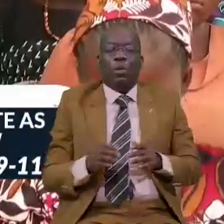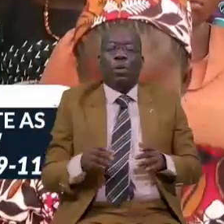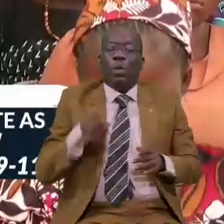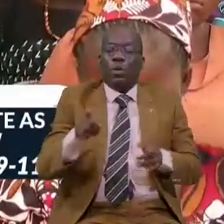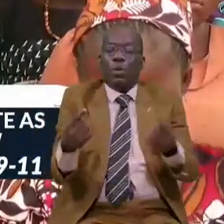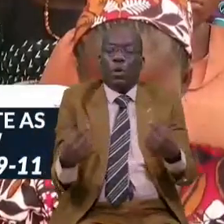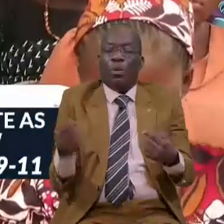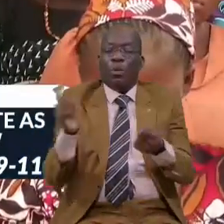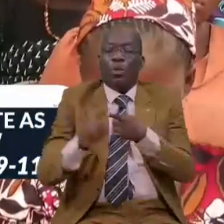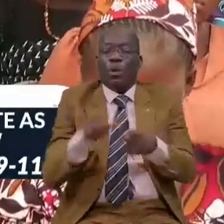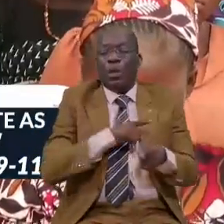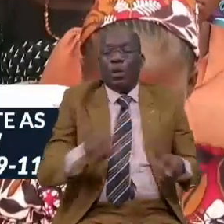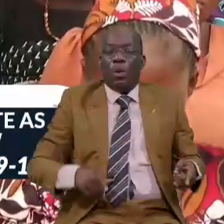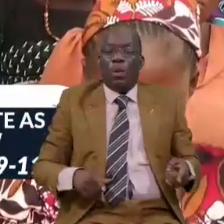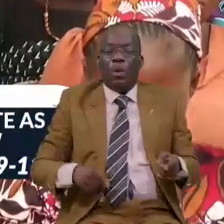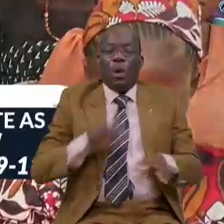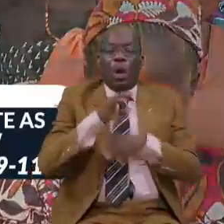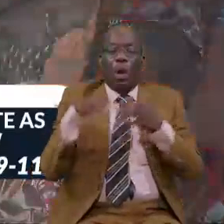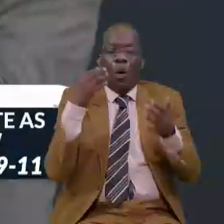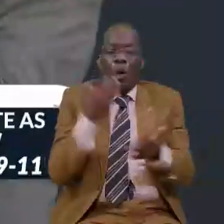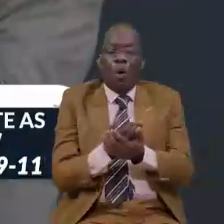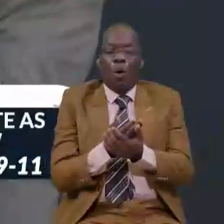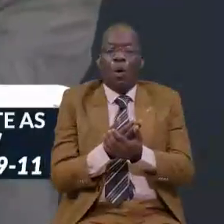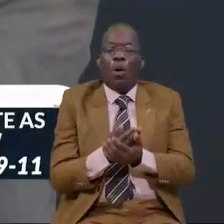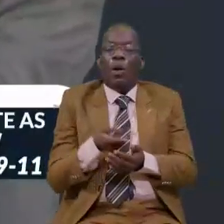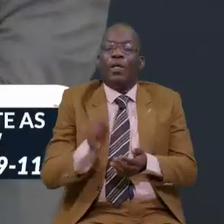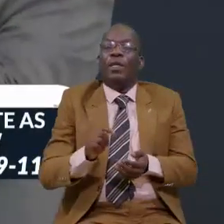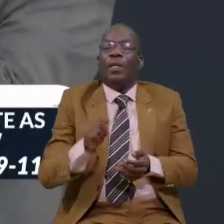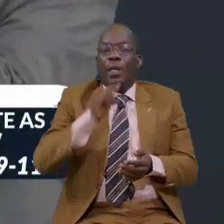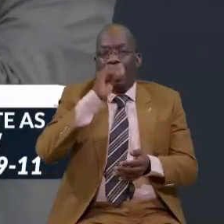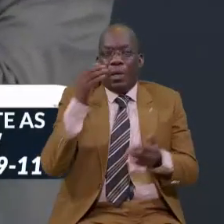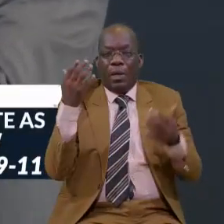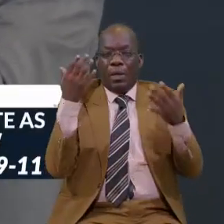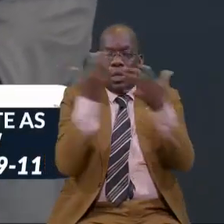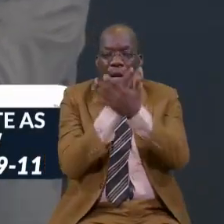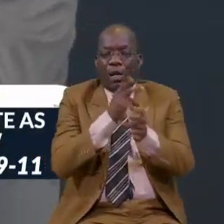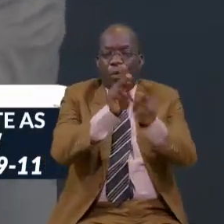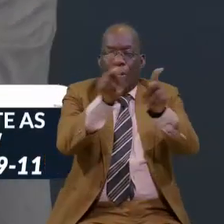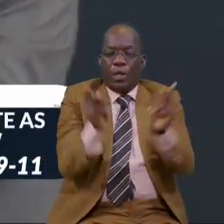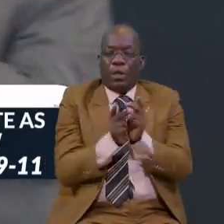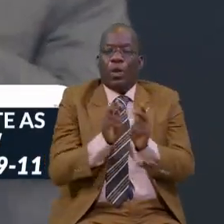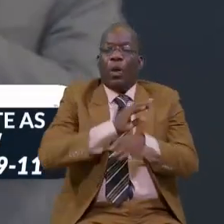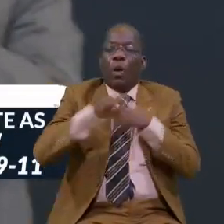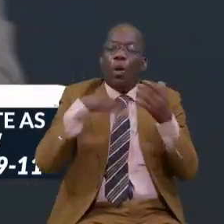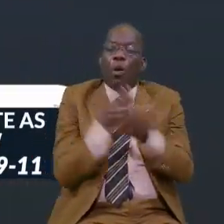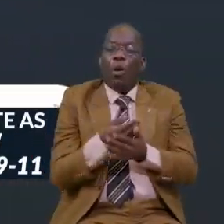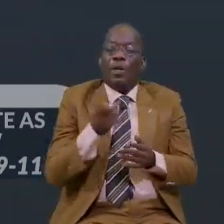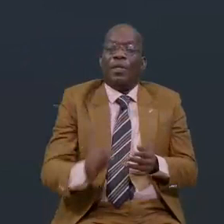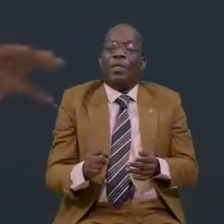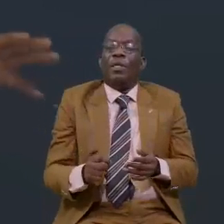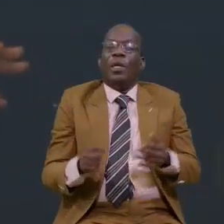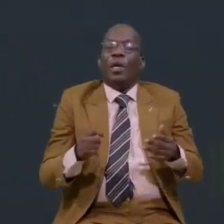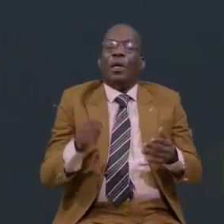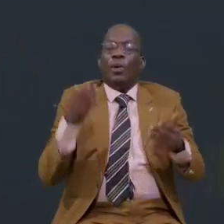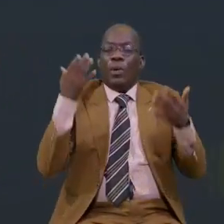Lord, and all the dark areas of your life, all the darkened behaviors in your life,